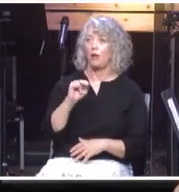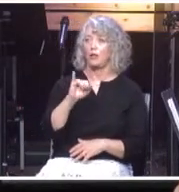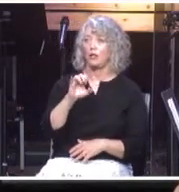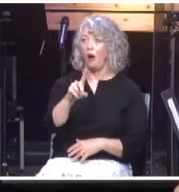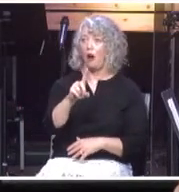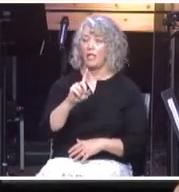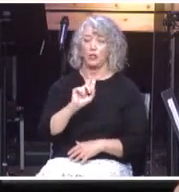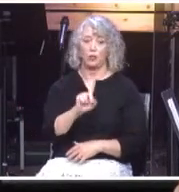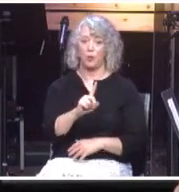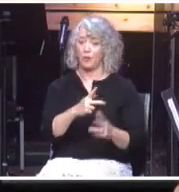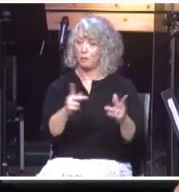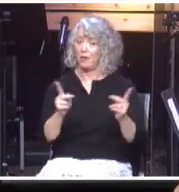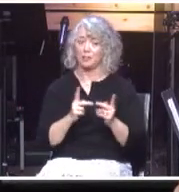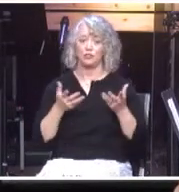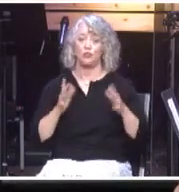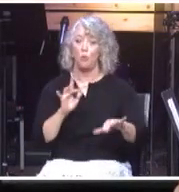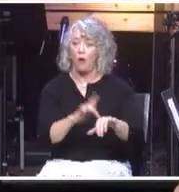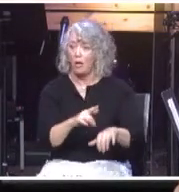don't want to go.